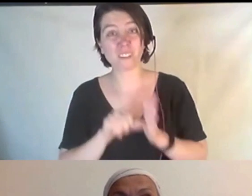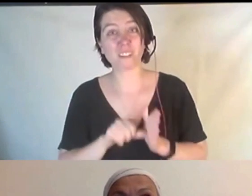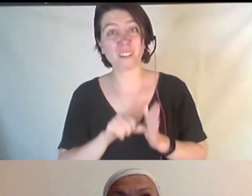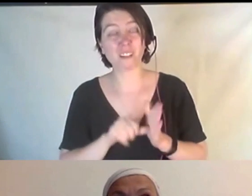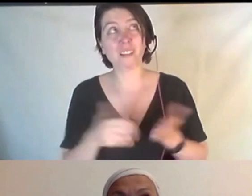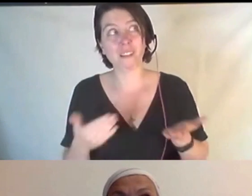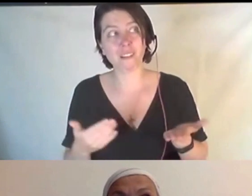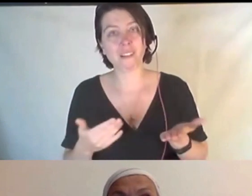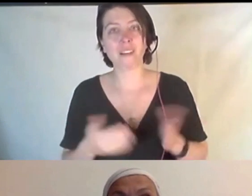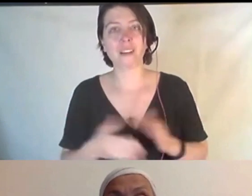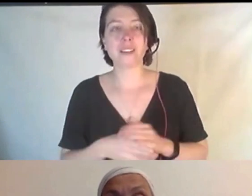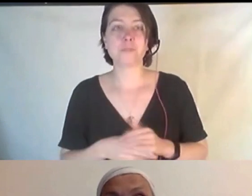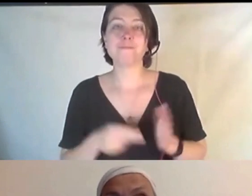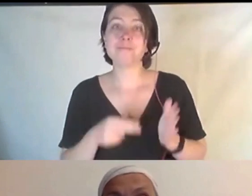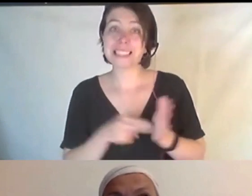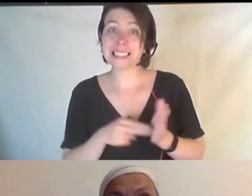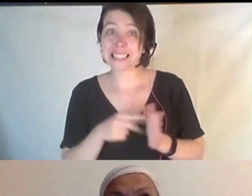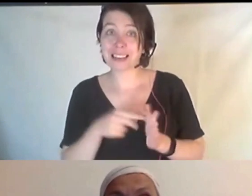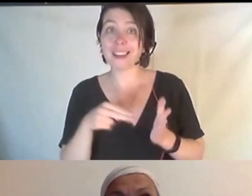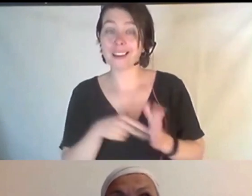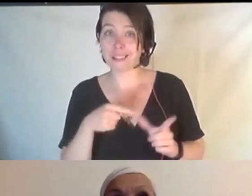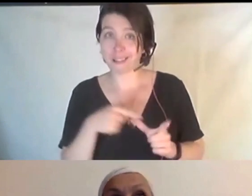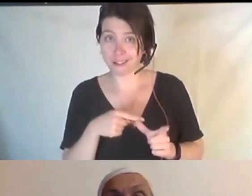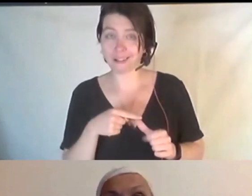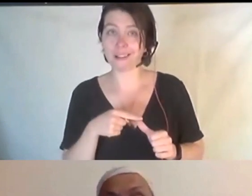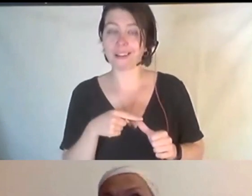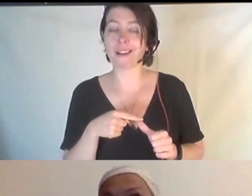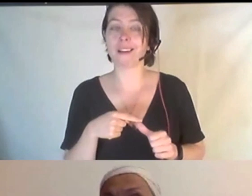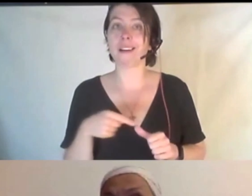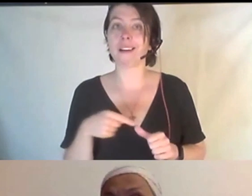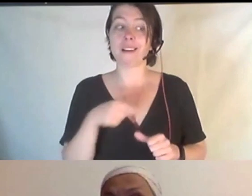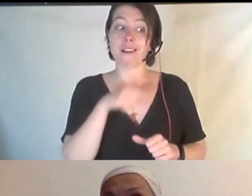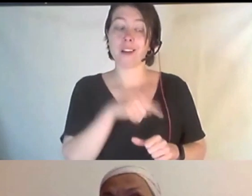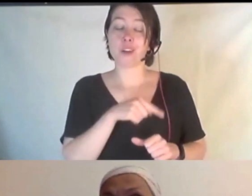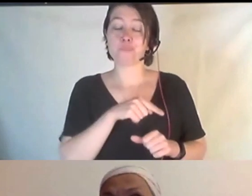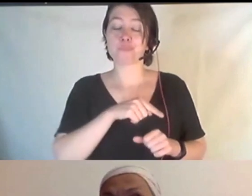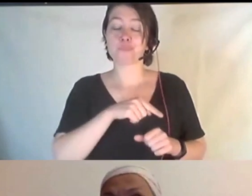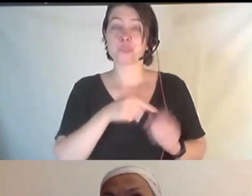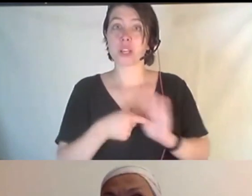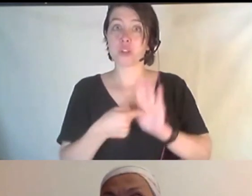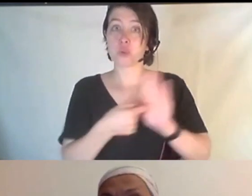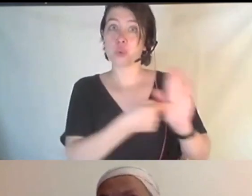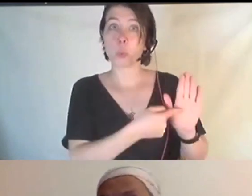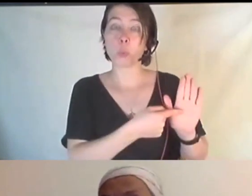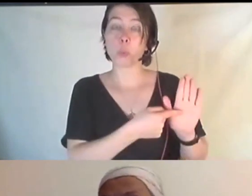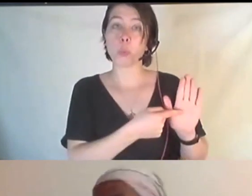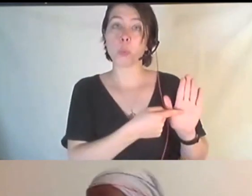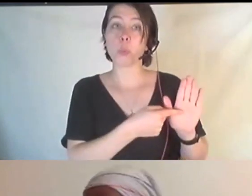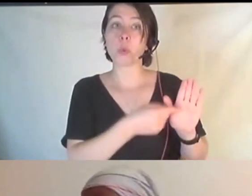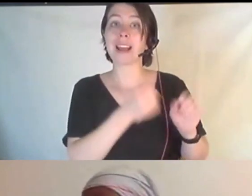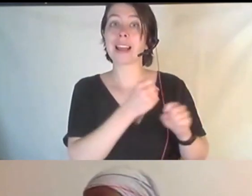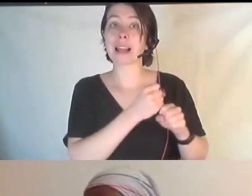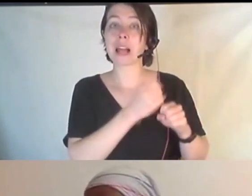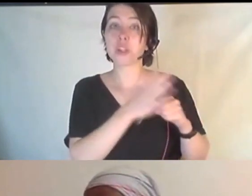after her show at Glasgow International, she had a solo show at Humber Street, as I discussed